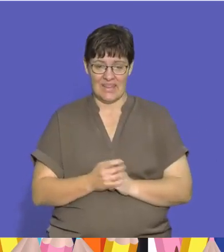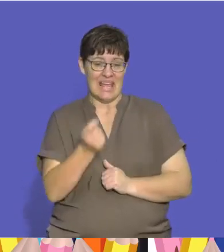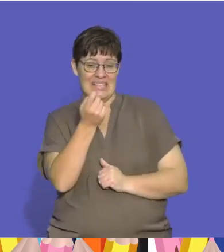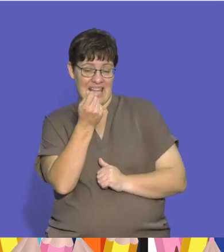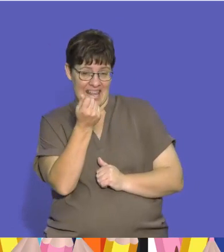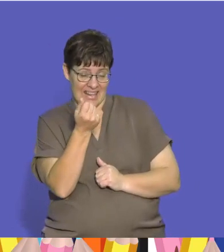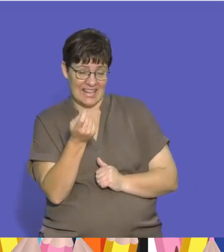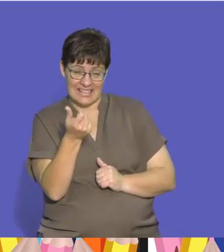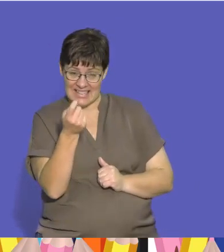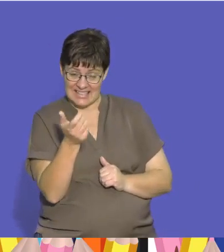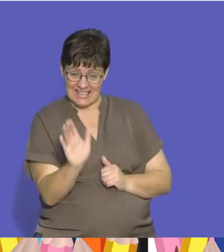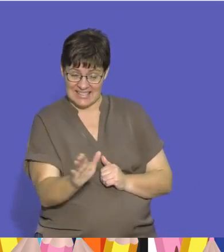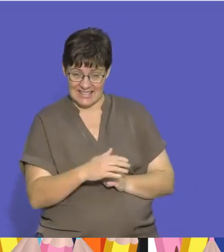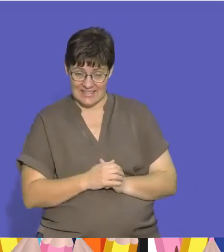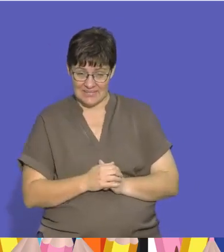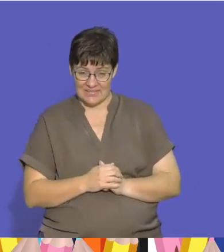sense,